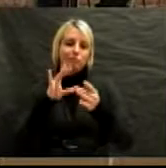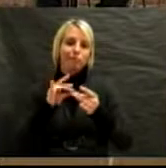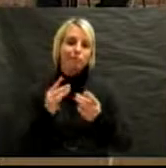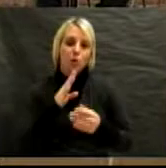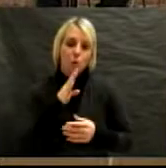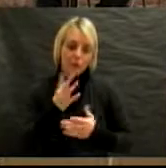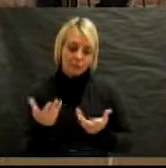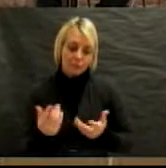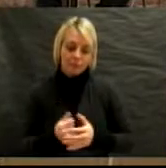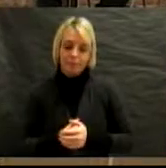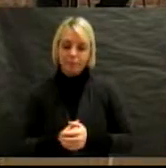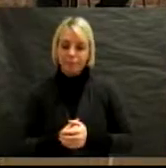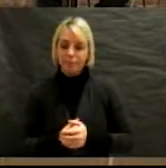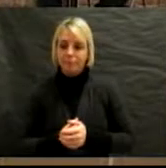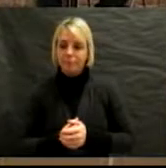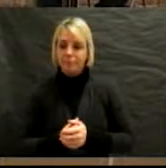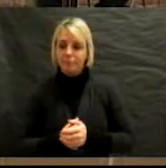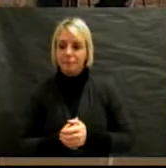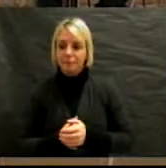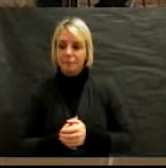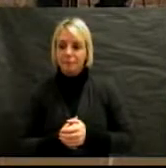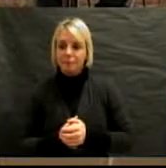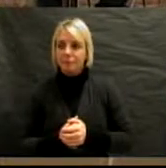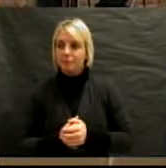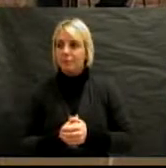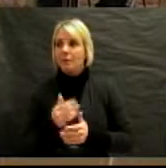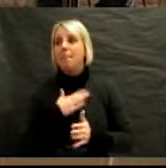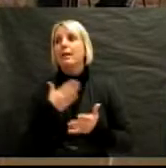Can fail for a second here. And I'll second.